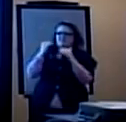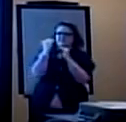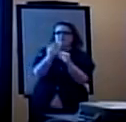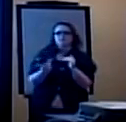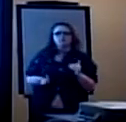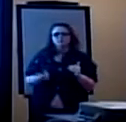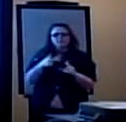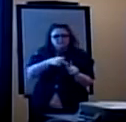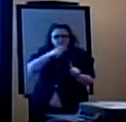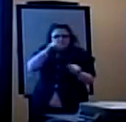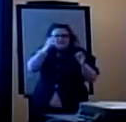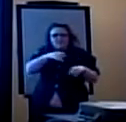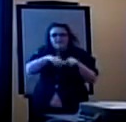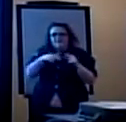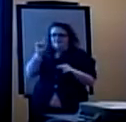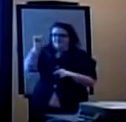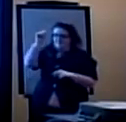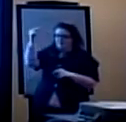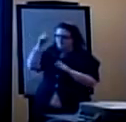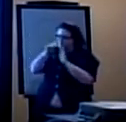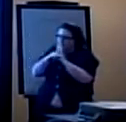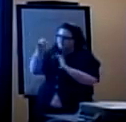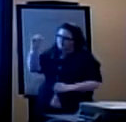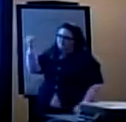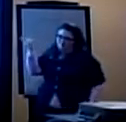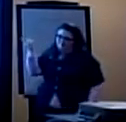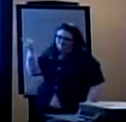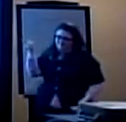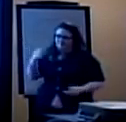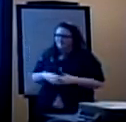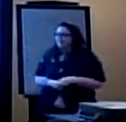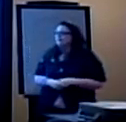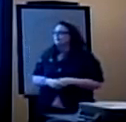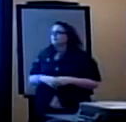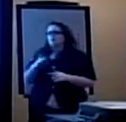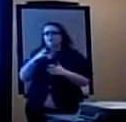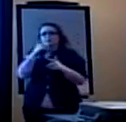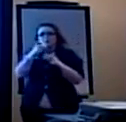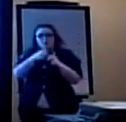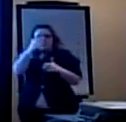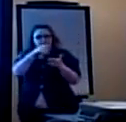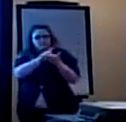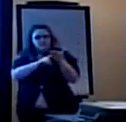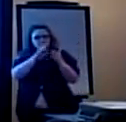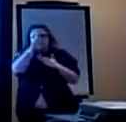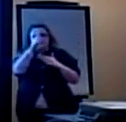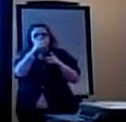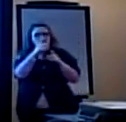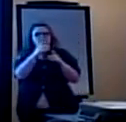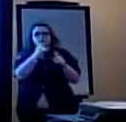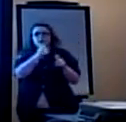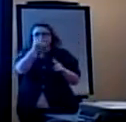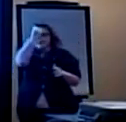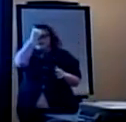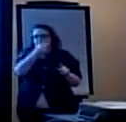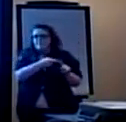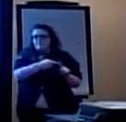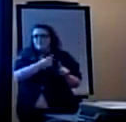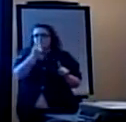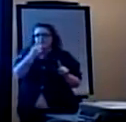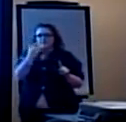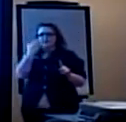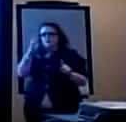Yeah, sounds a little bit like government policy too. It's kind of, and that's why it's so hard for designers to design. Not because they're dumb, because